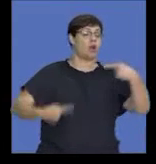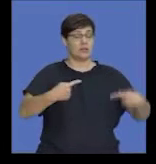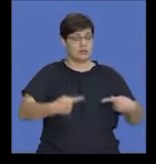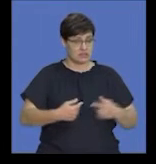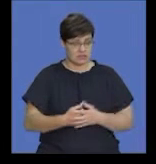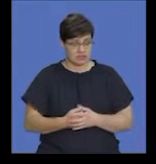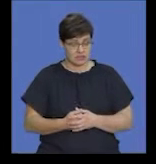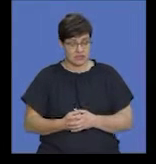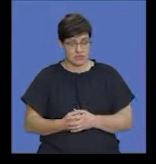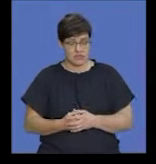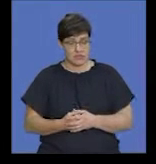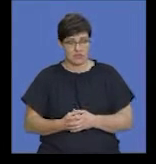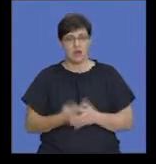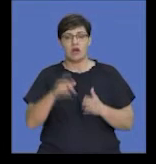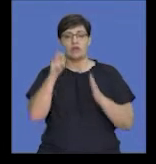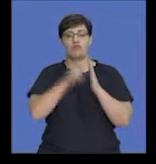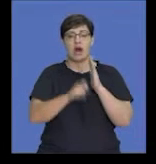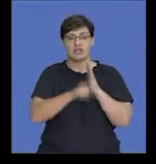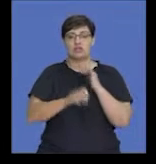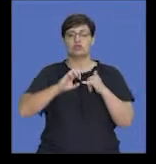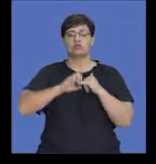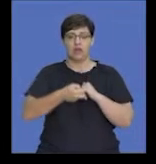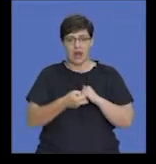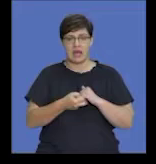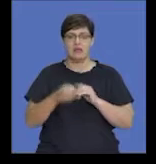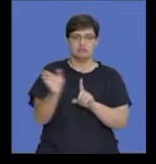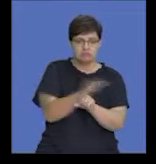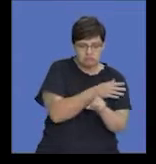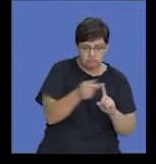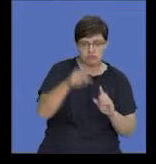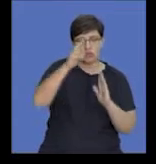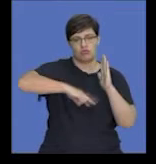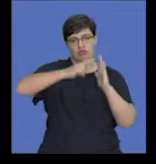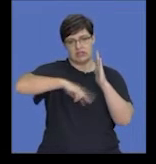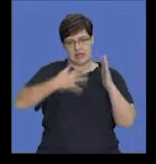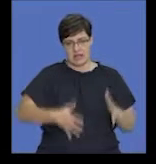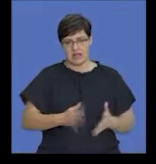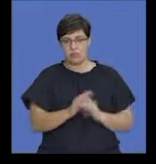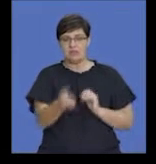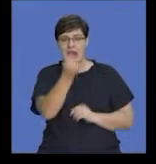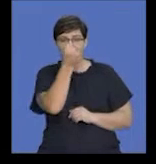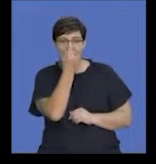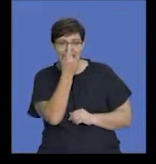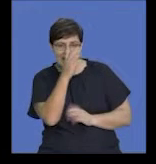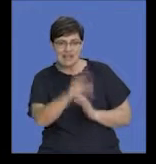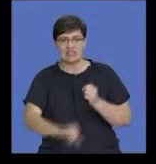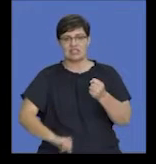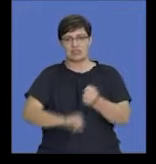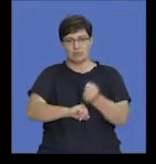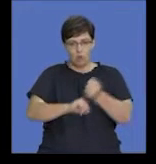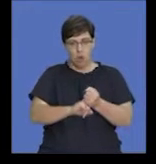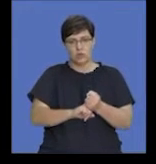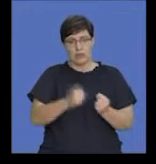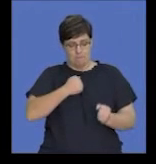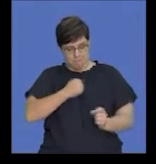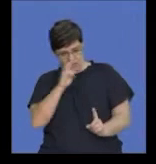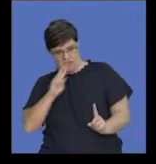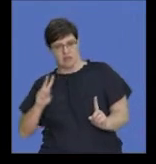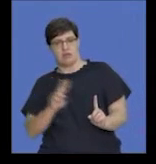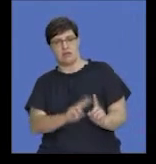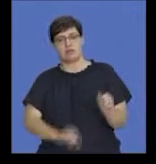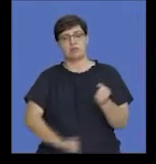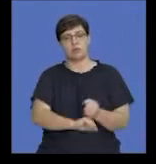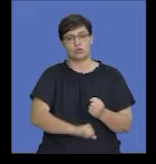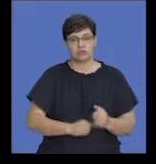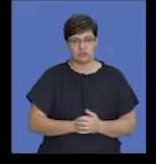argumentative essay, the writer attempts to persuade the readers to understand and support their point of view. Okay, so in